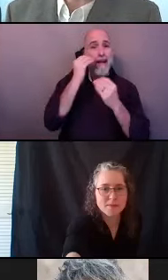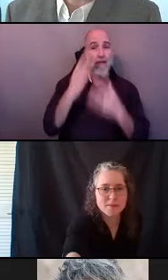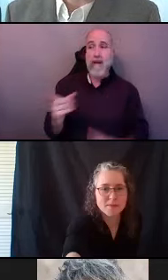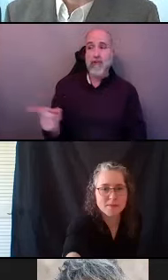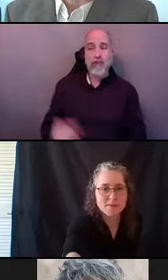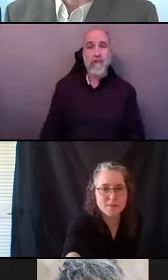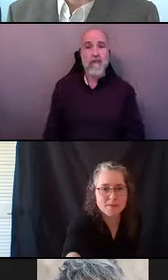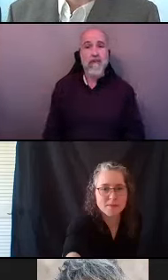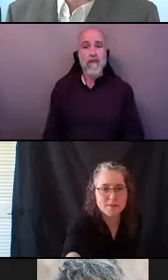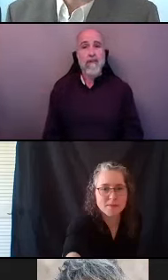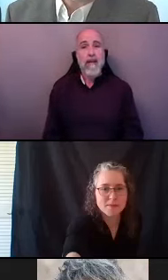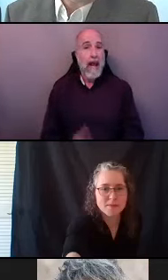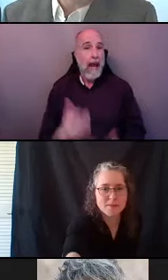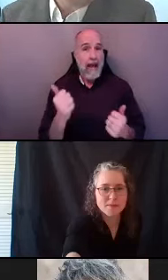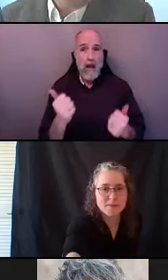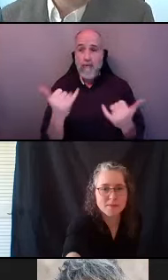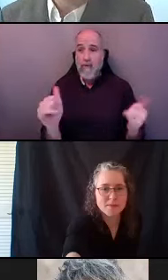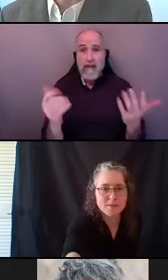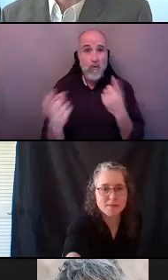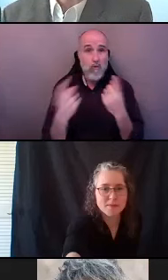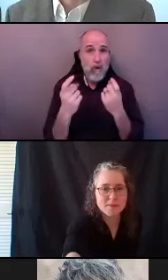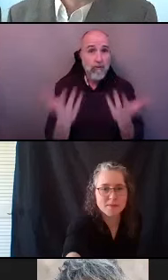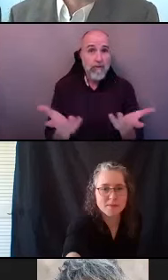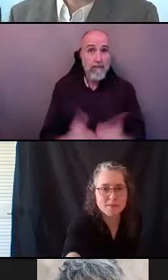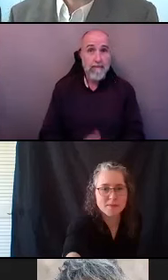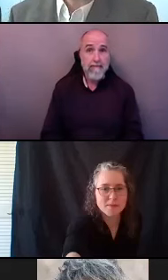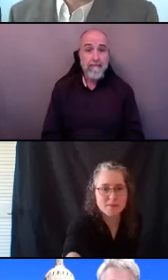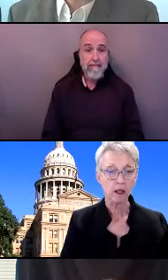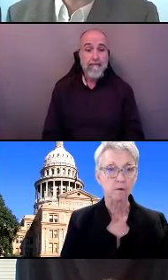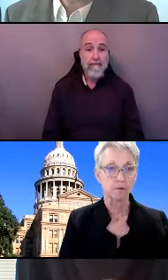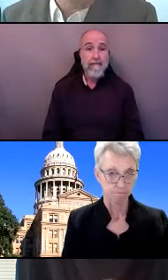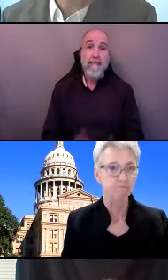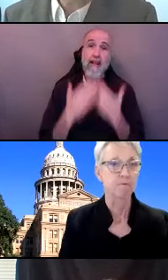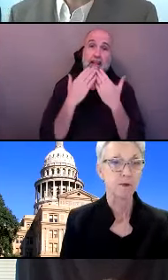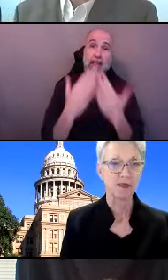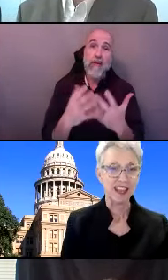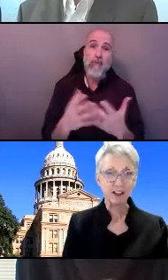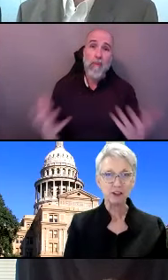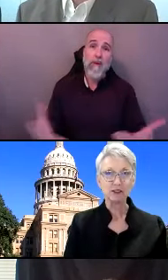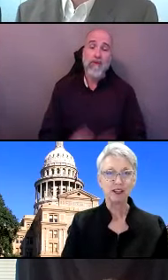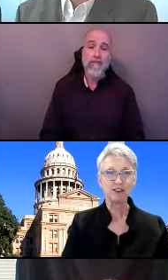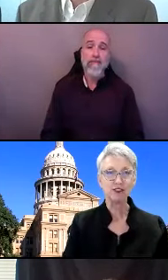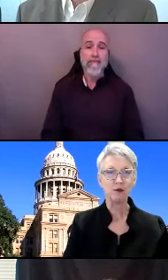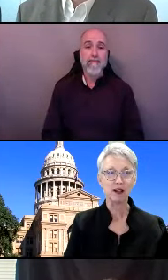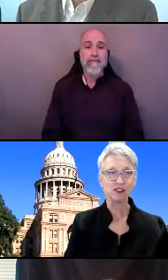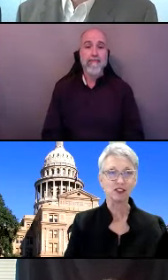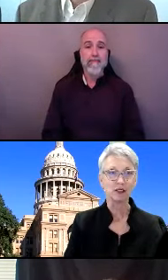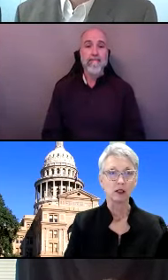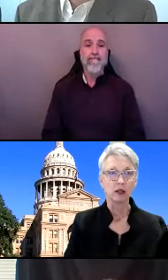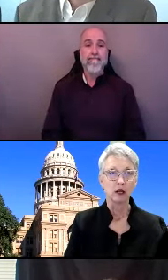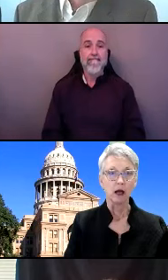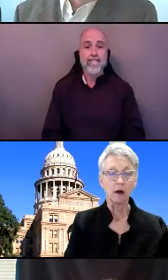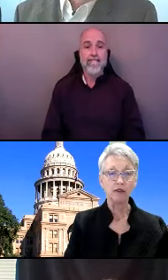there and take any questions that anybody has. Thank you so much. Thank you. Thank you so